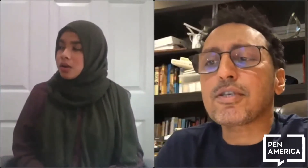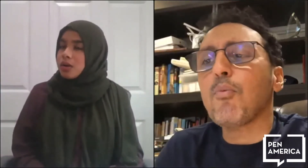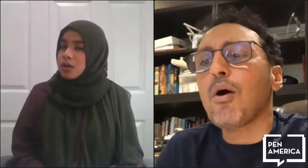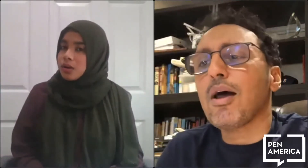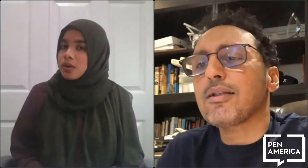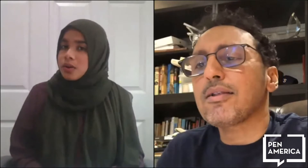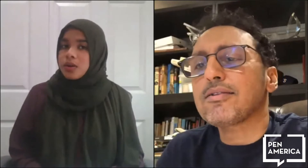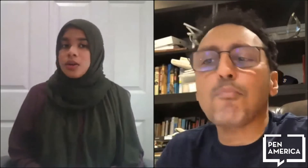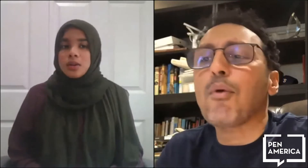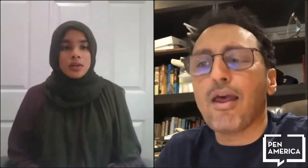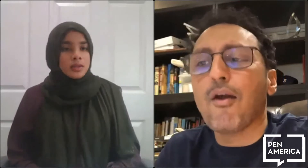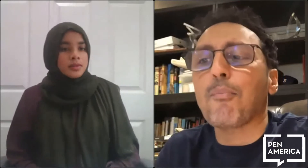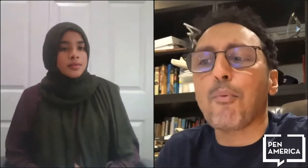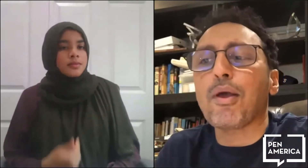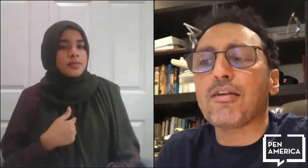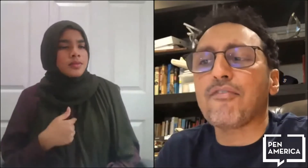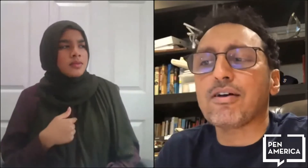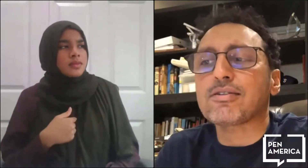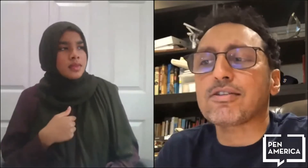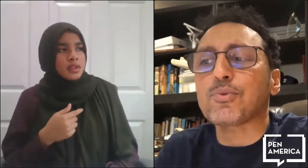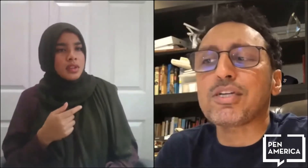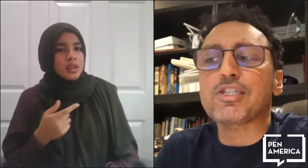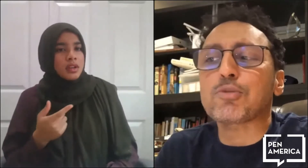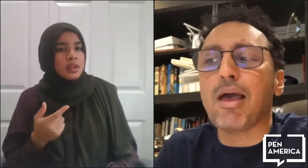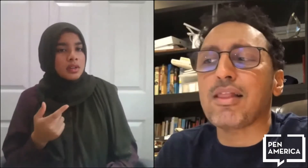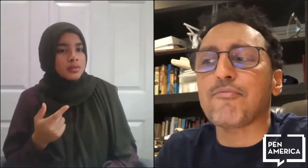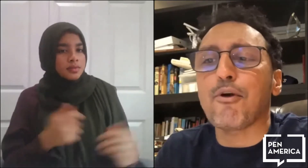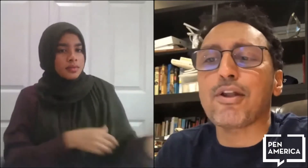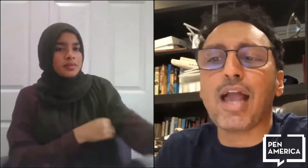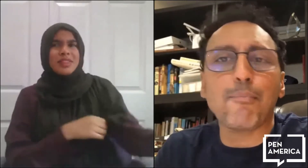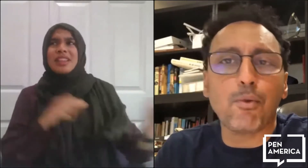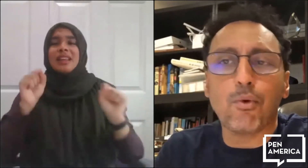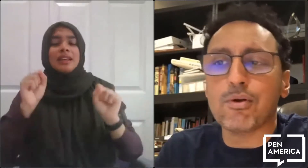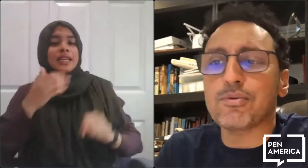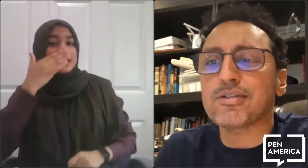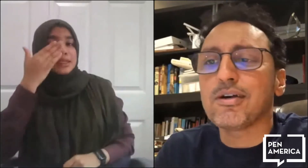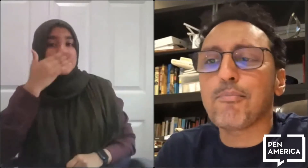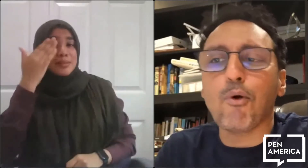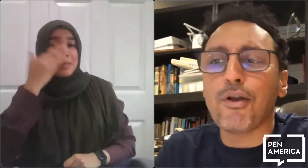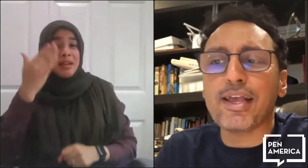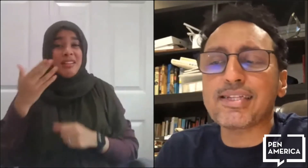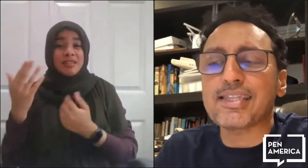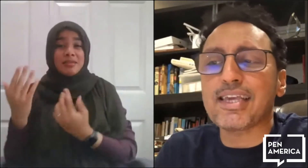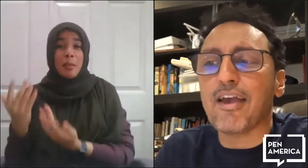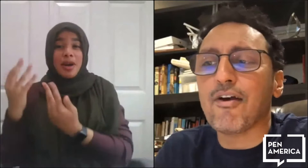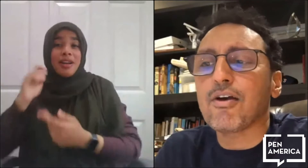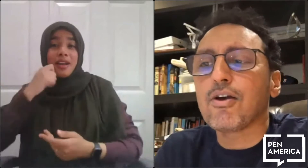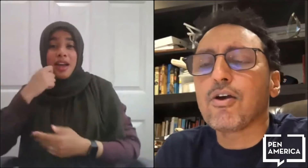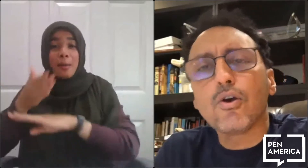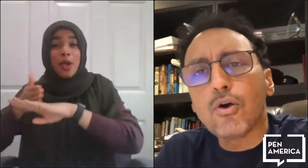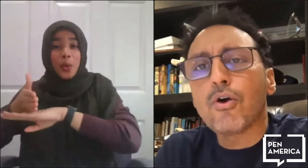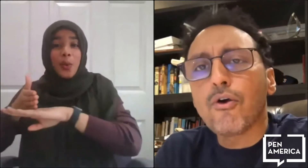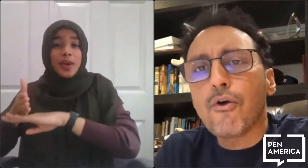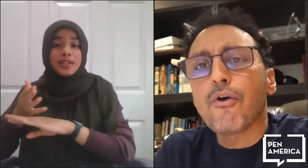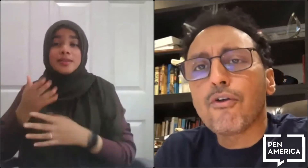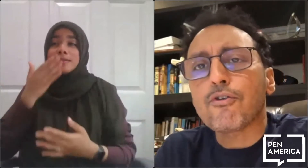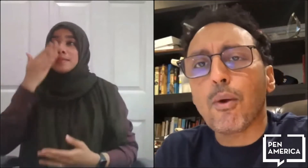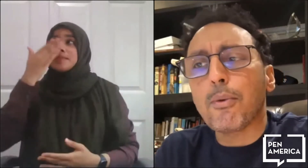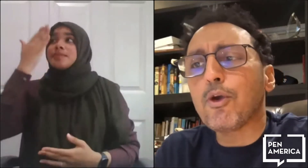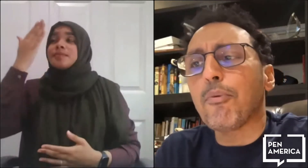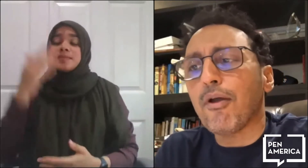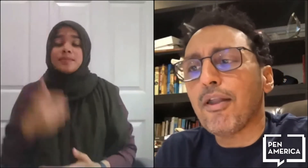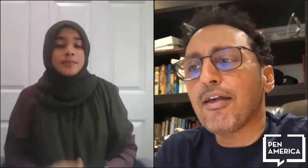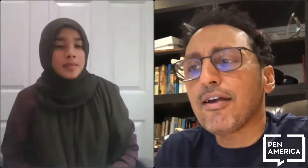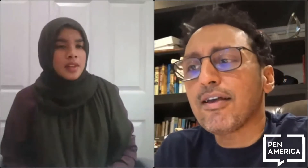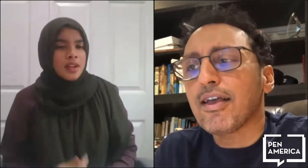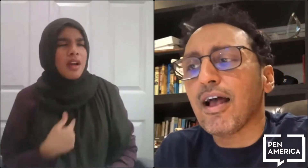From somewhere upwind of us, the sweet smell of burning applewood was pouring into the air. So where were